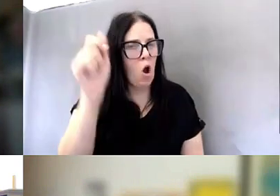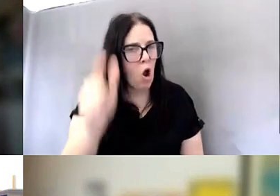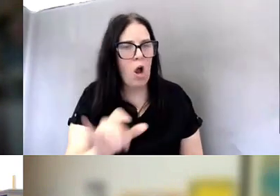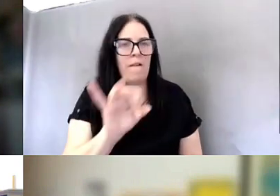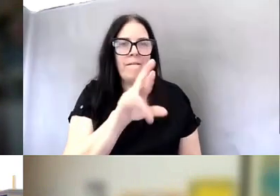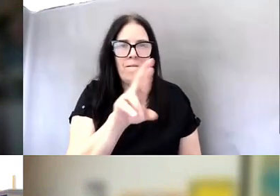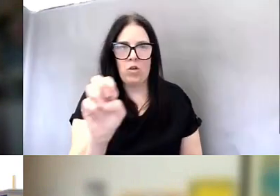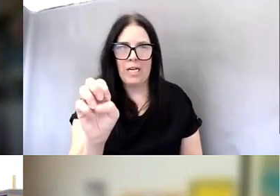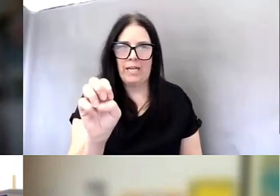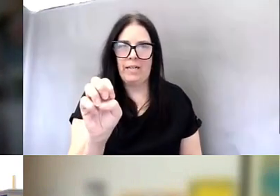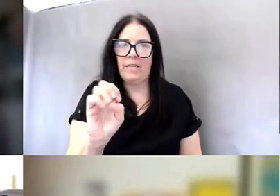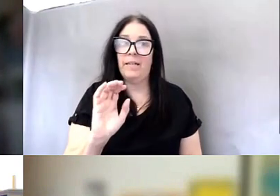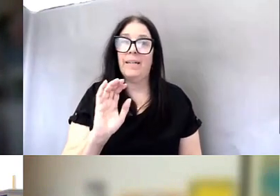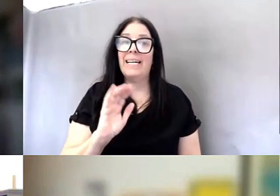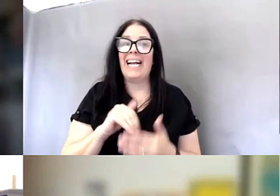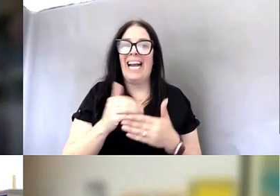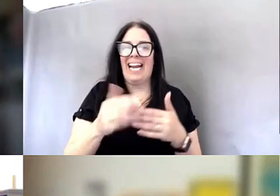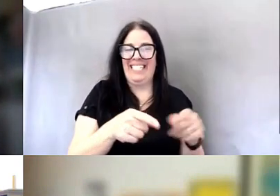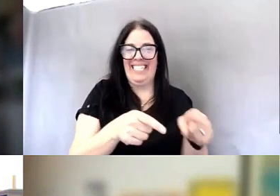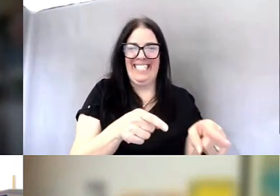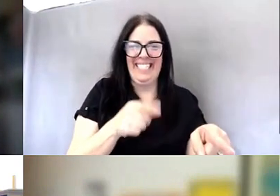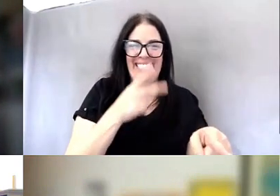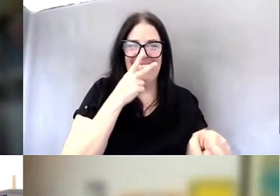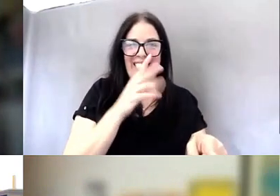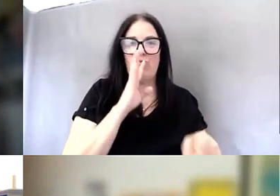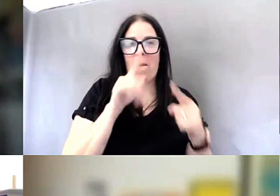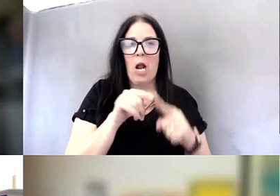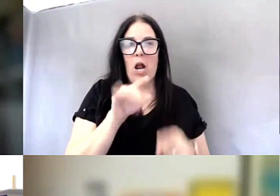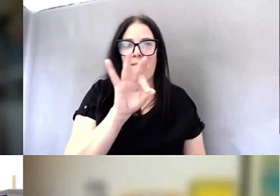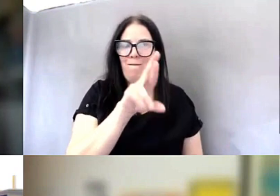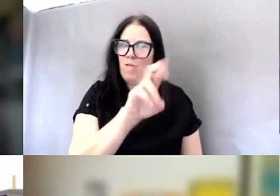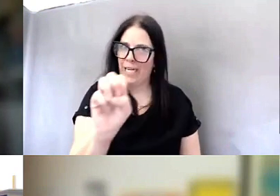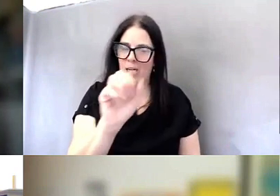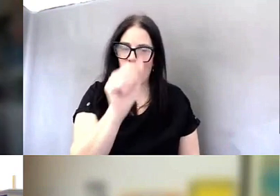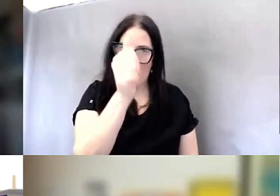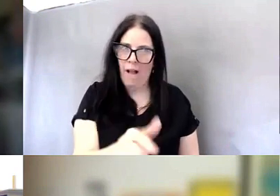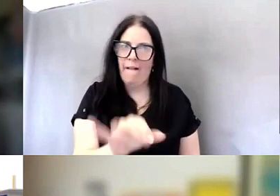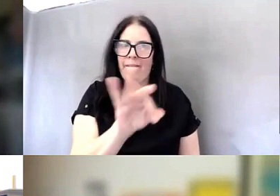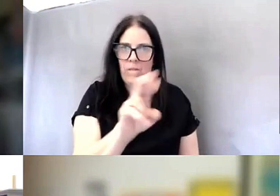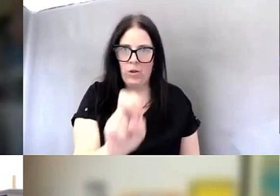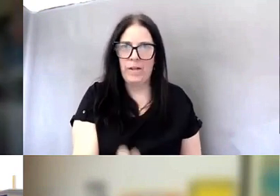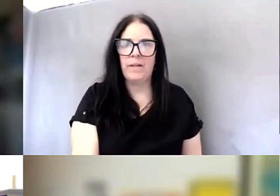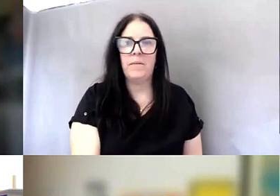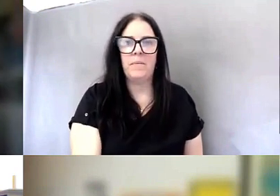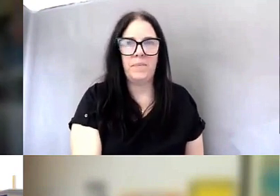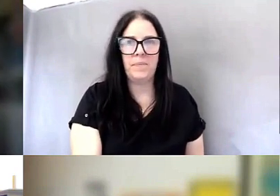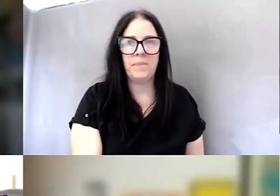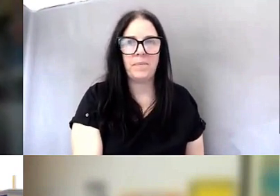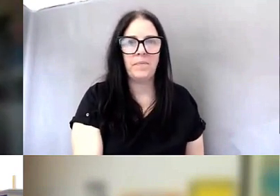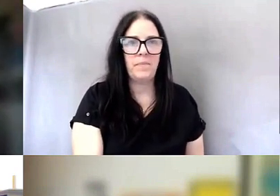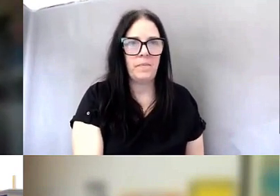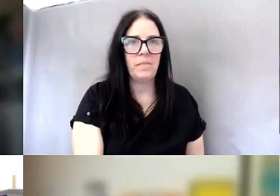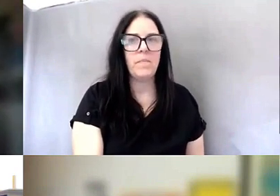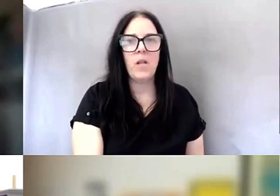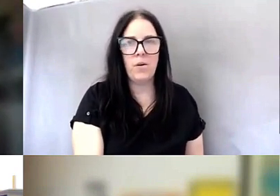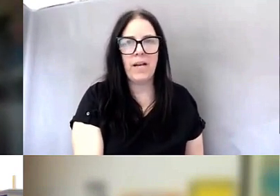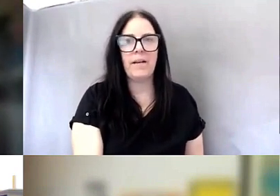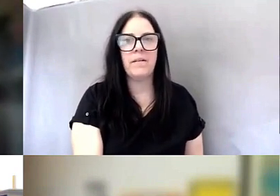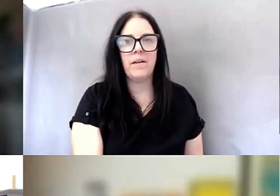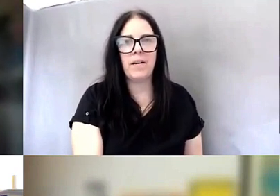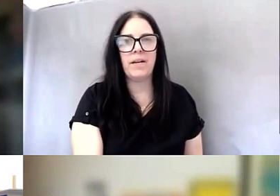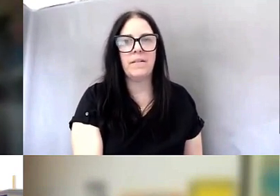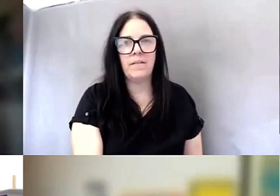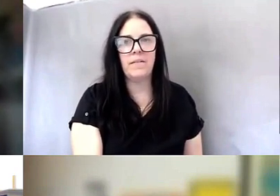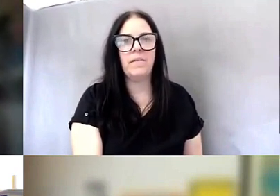was free. So, all right. So in this now in other collections,